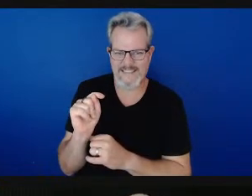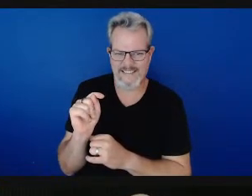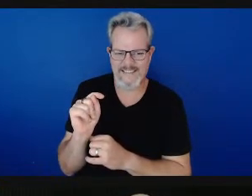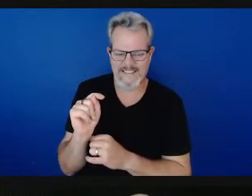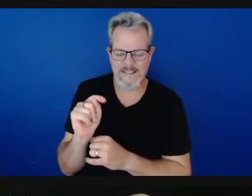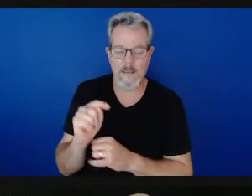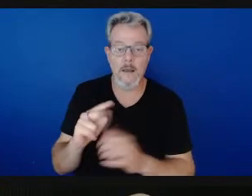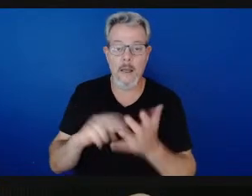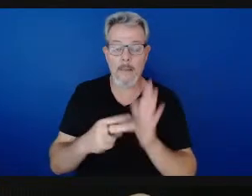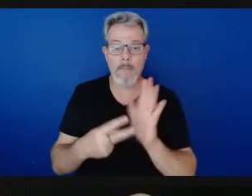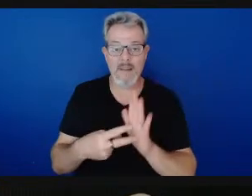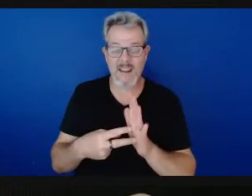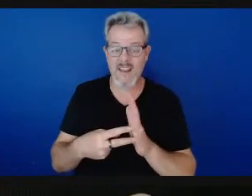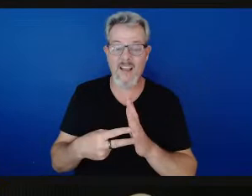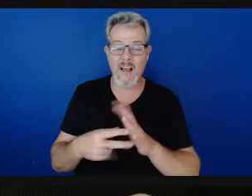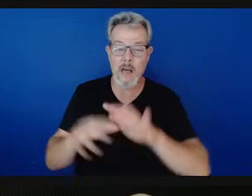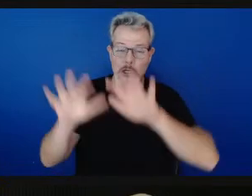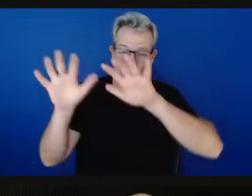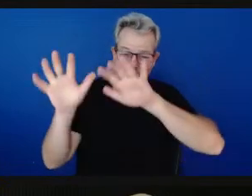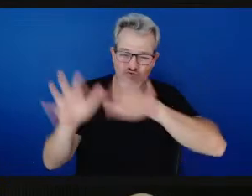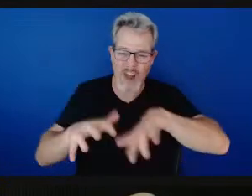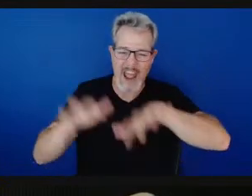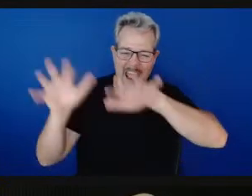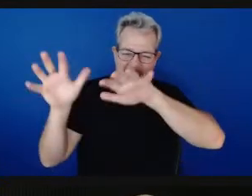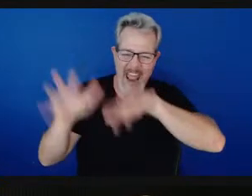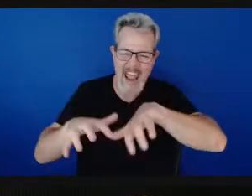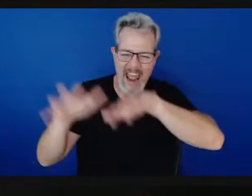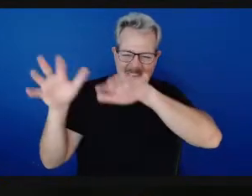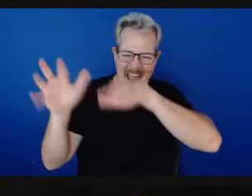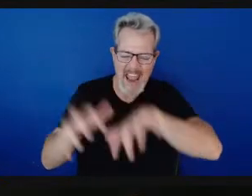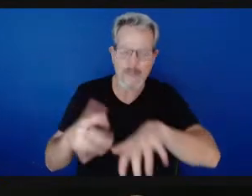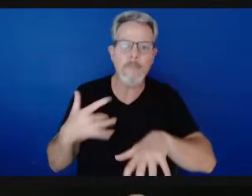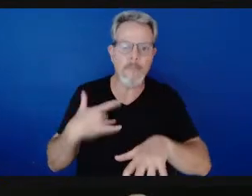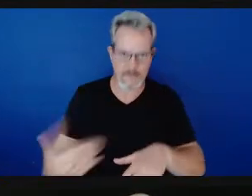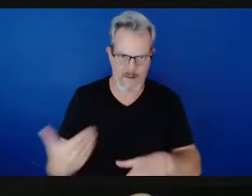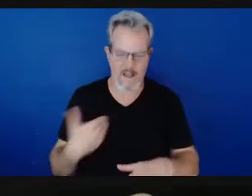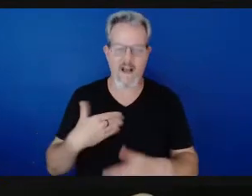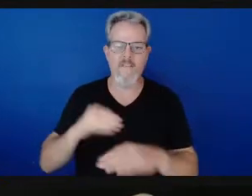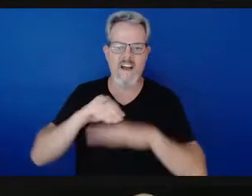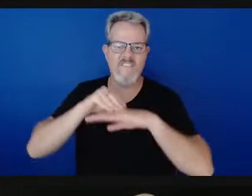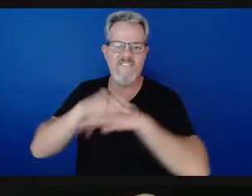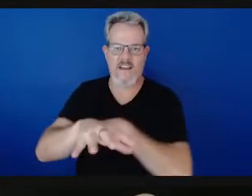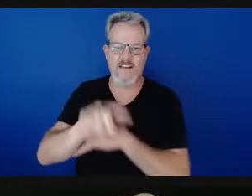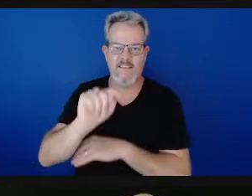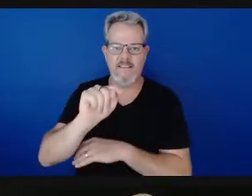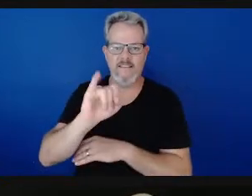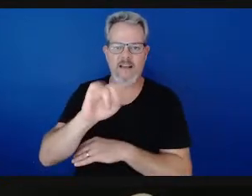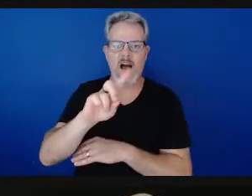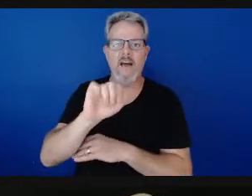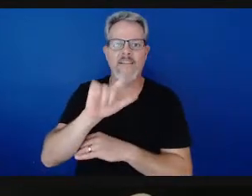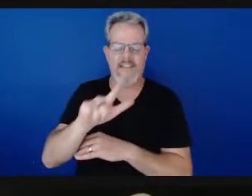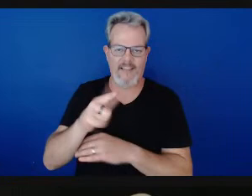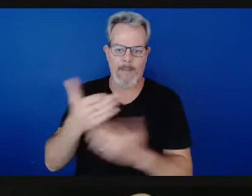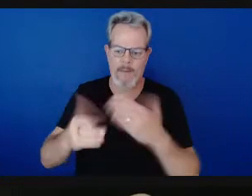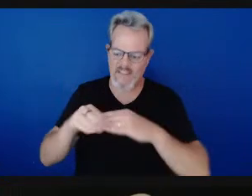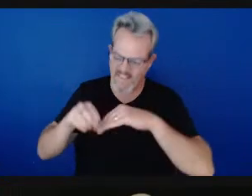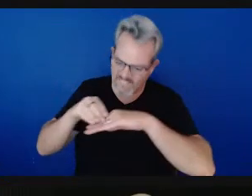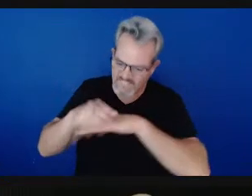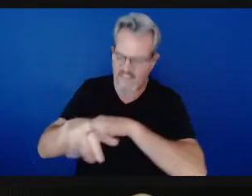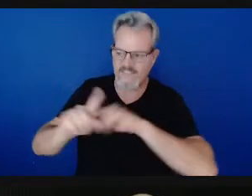by the weight of a heavy rain sometimes. There are tidal effects that can be affecting these instruments as